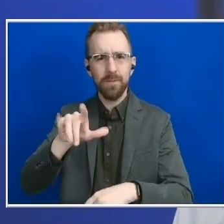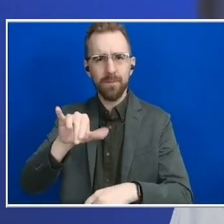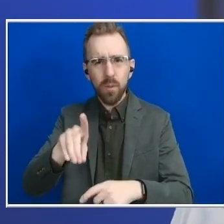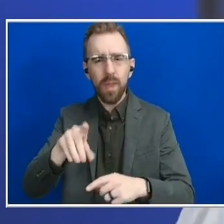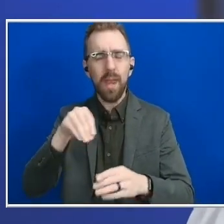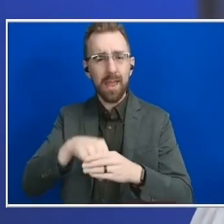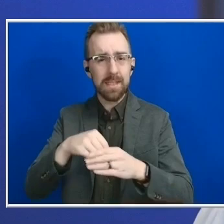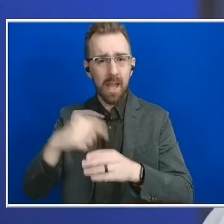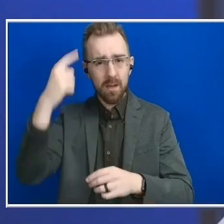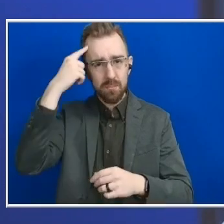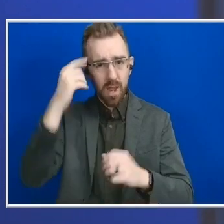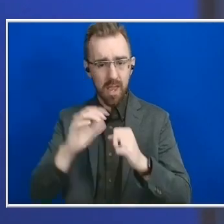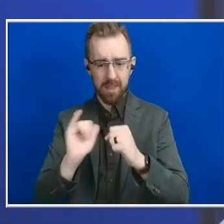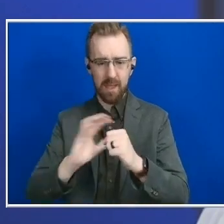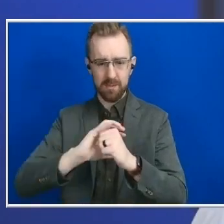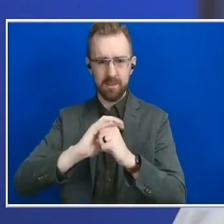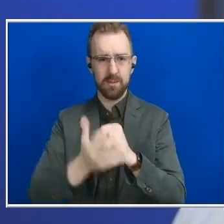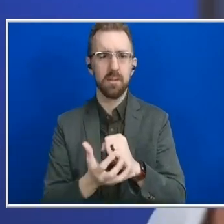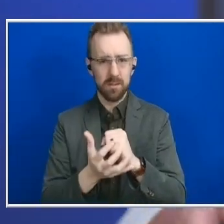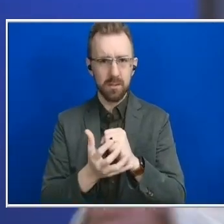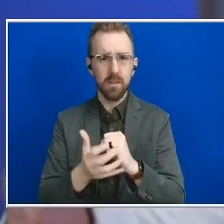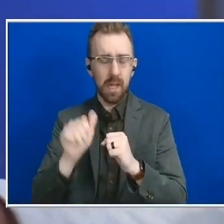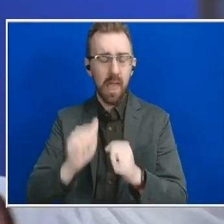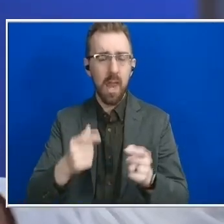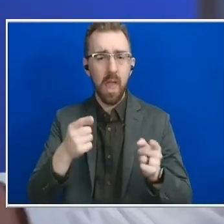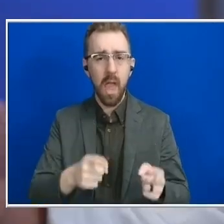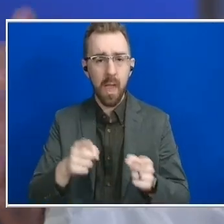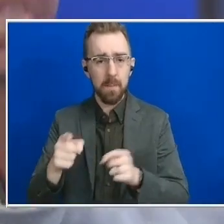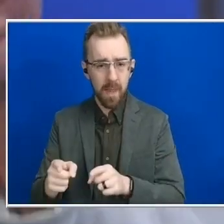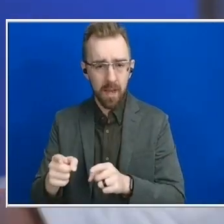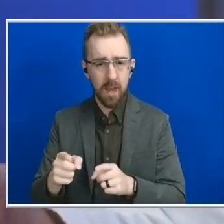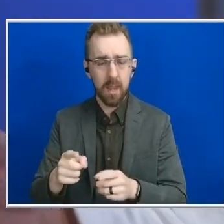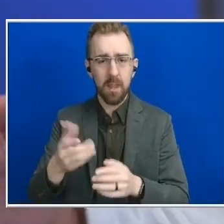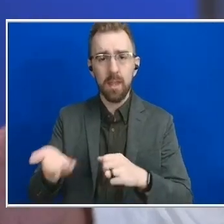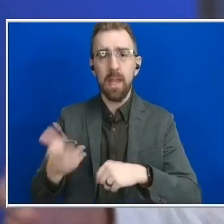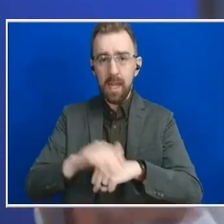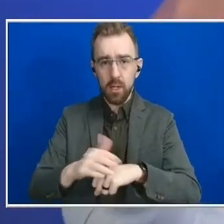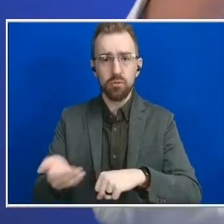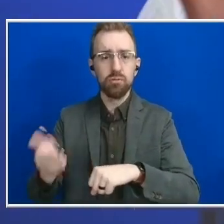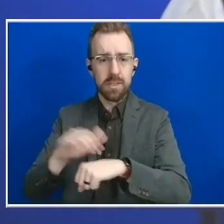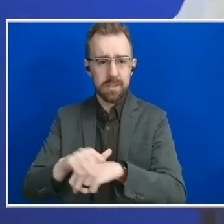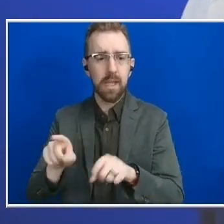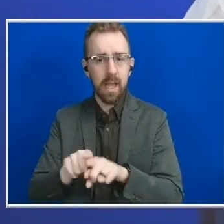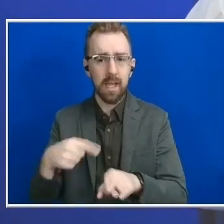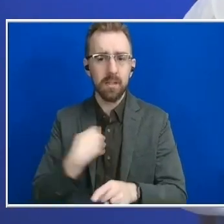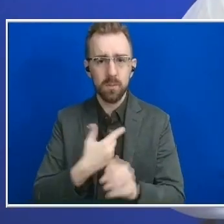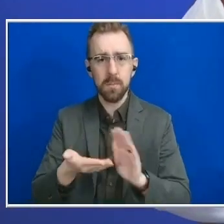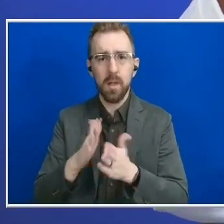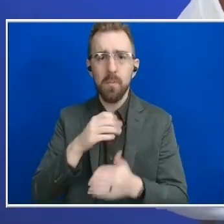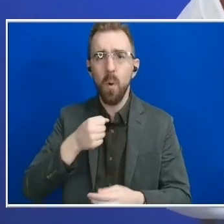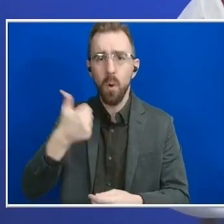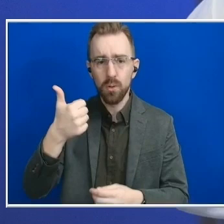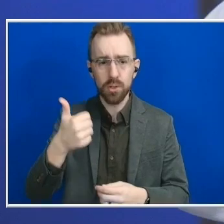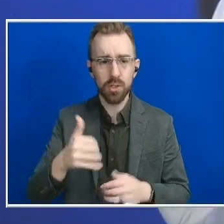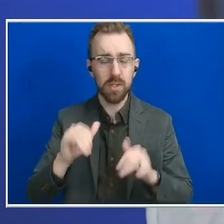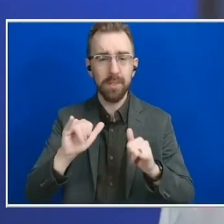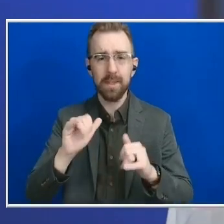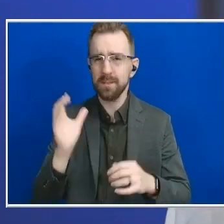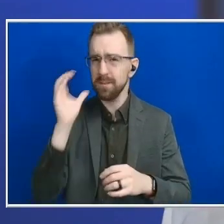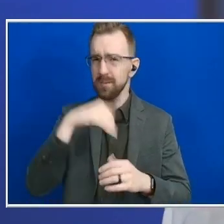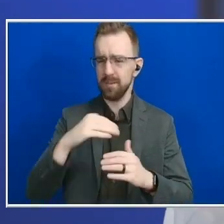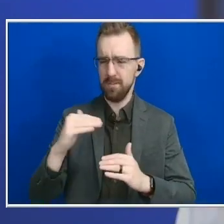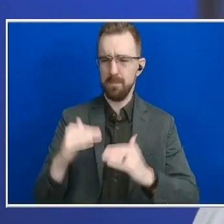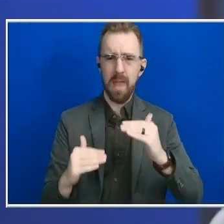brain, that can happen increasingly as we age. This abnormal balance of the